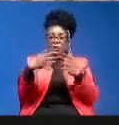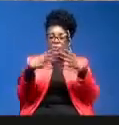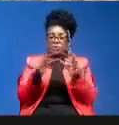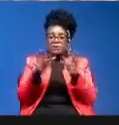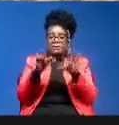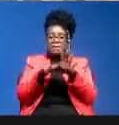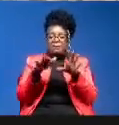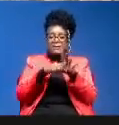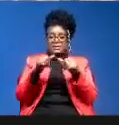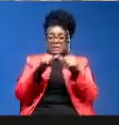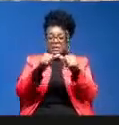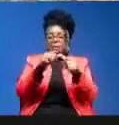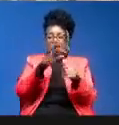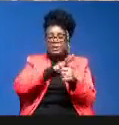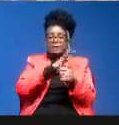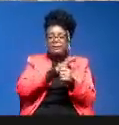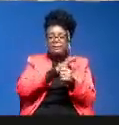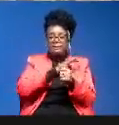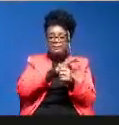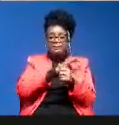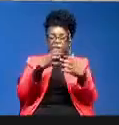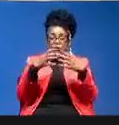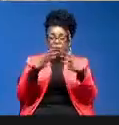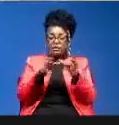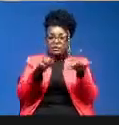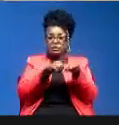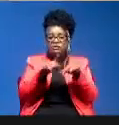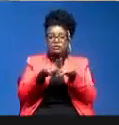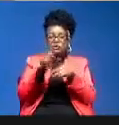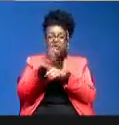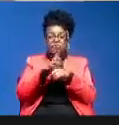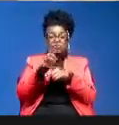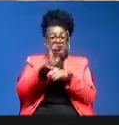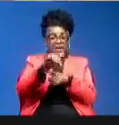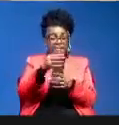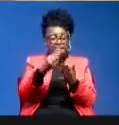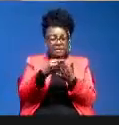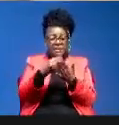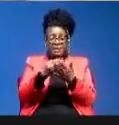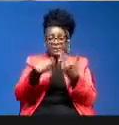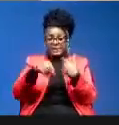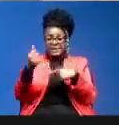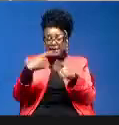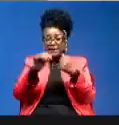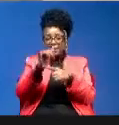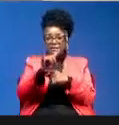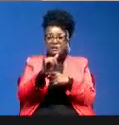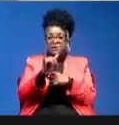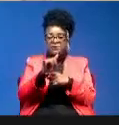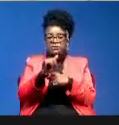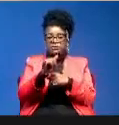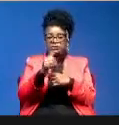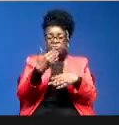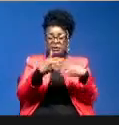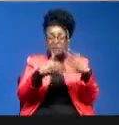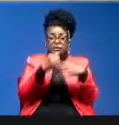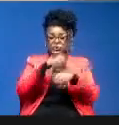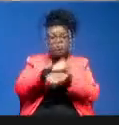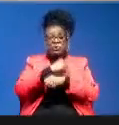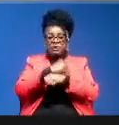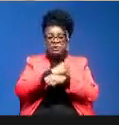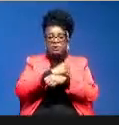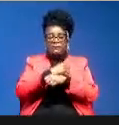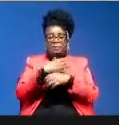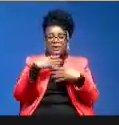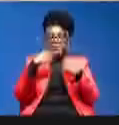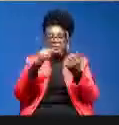members sustainable income. The community also uses the income from selling carbon credits to build schools,